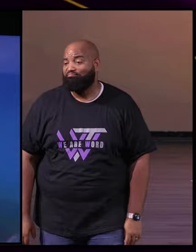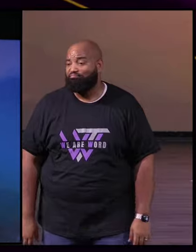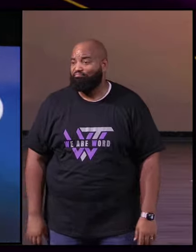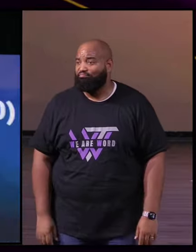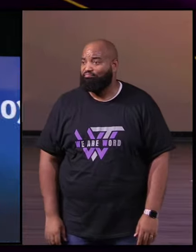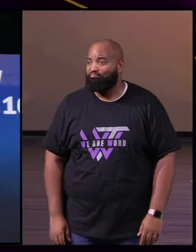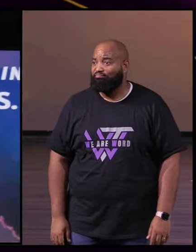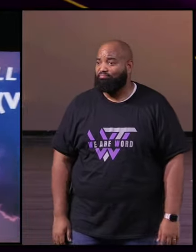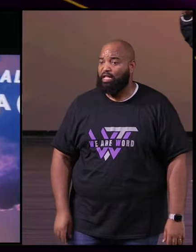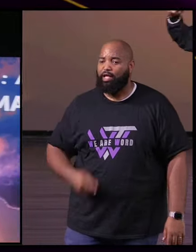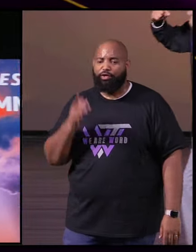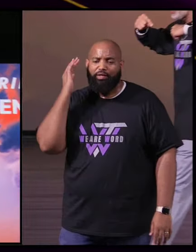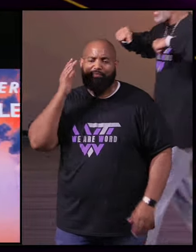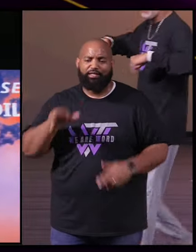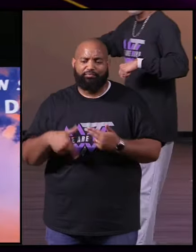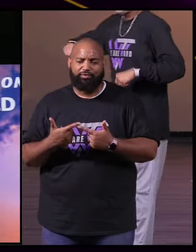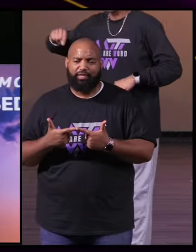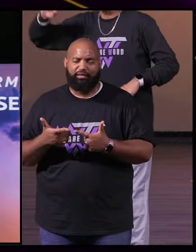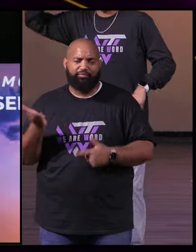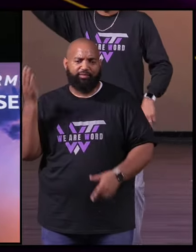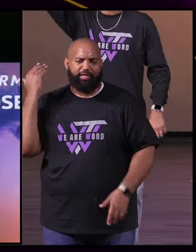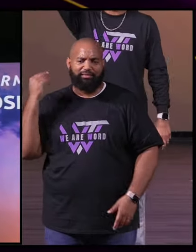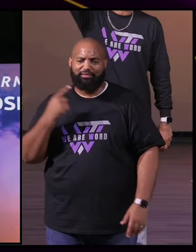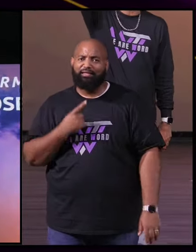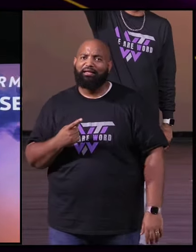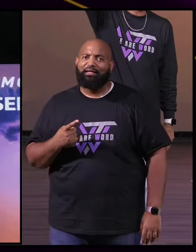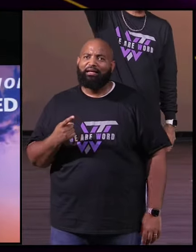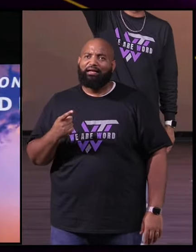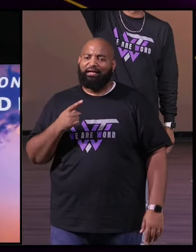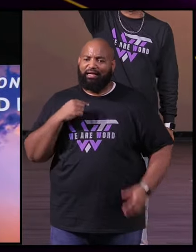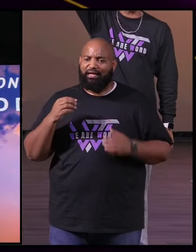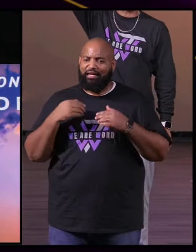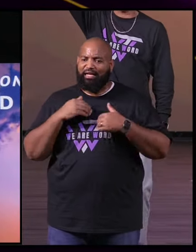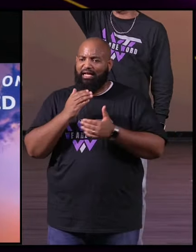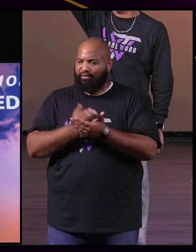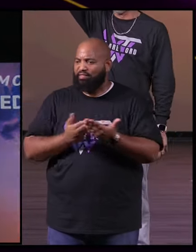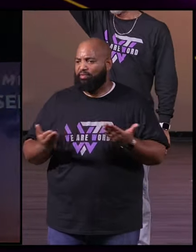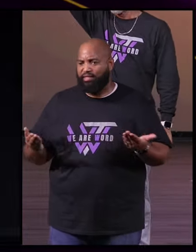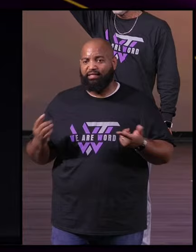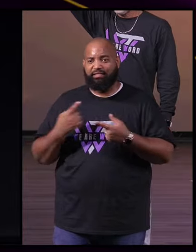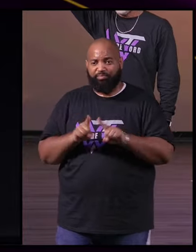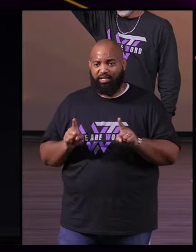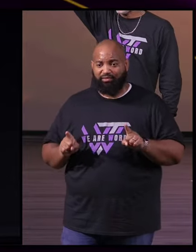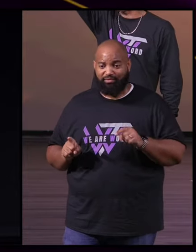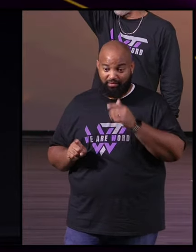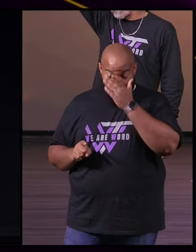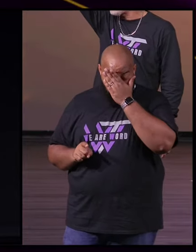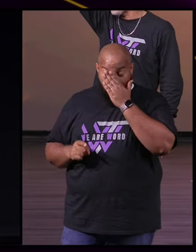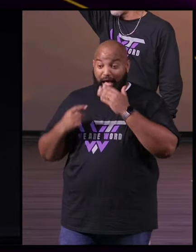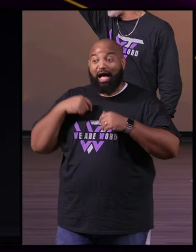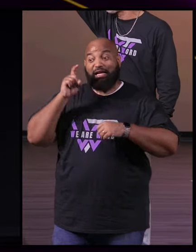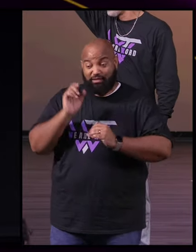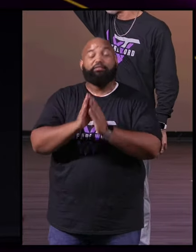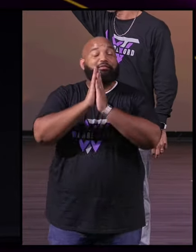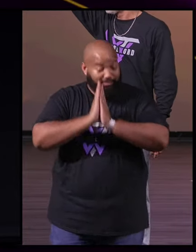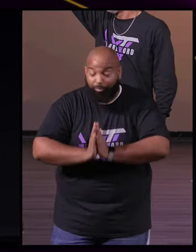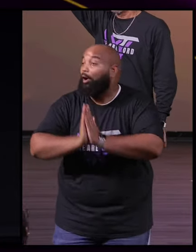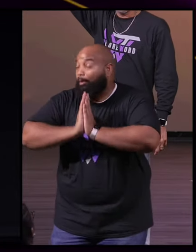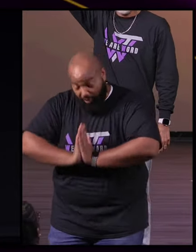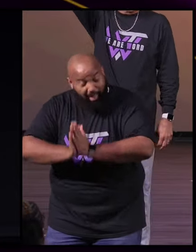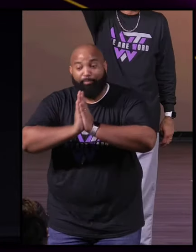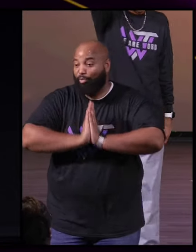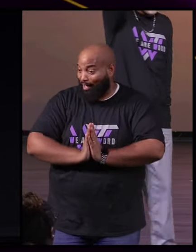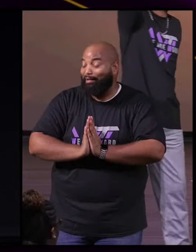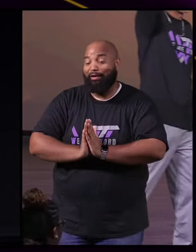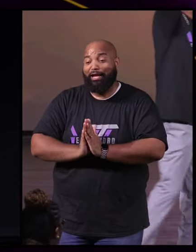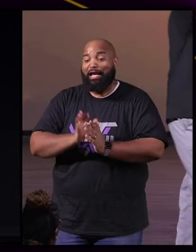people that could look back over your life and say, I got a few things, but let me tell you, I had to pray my way through.